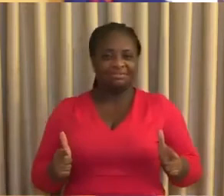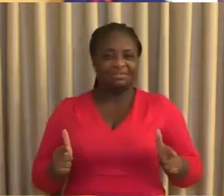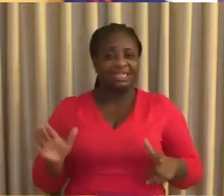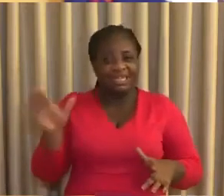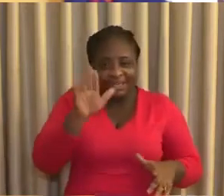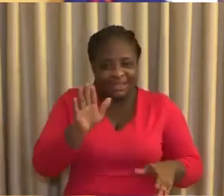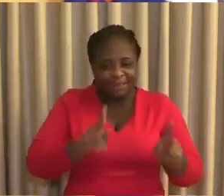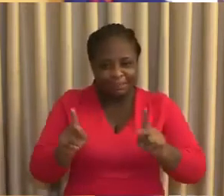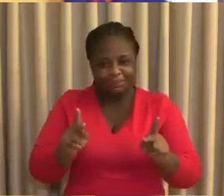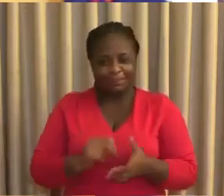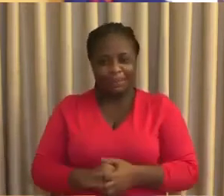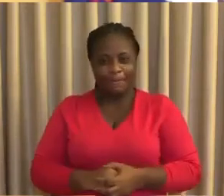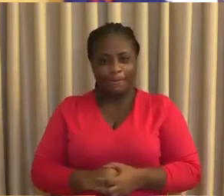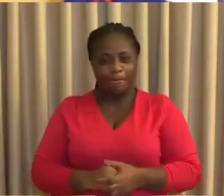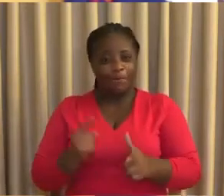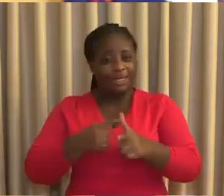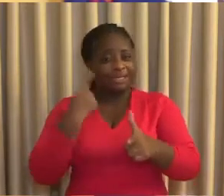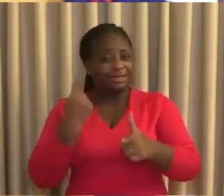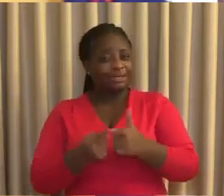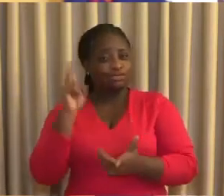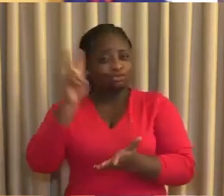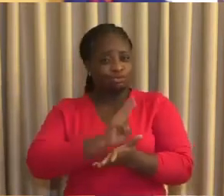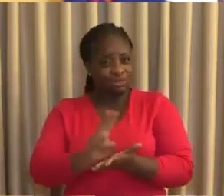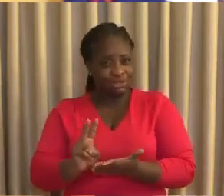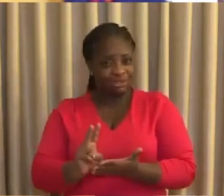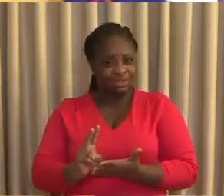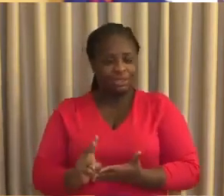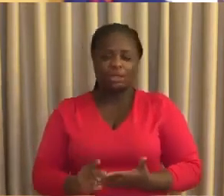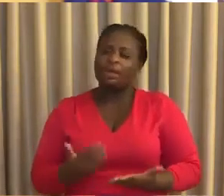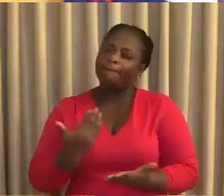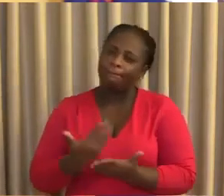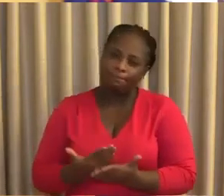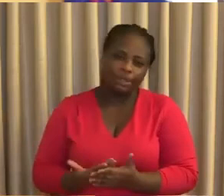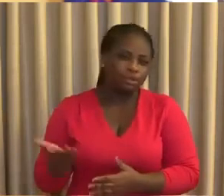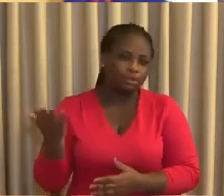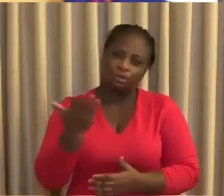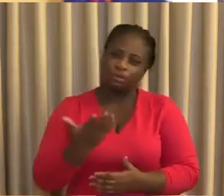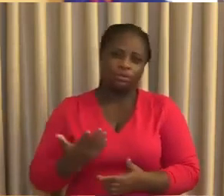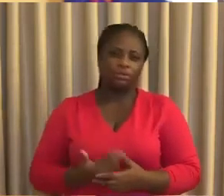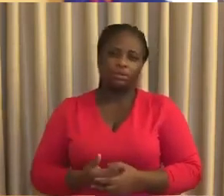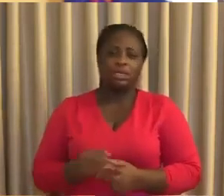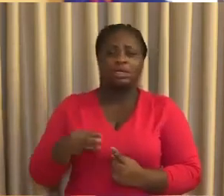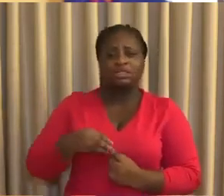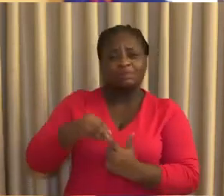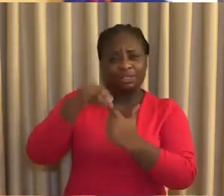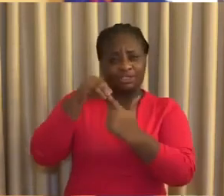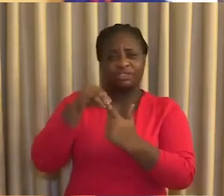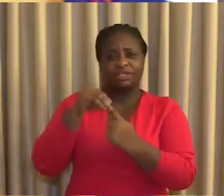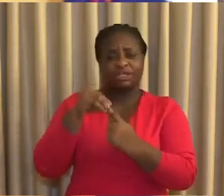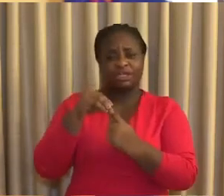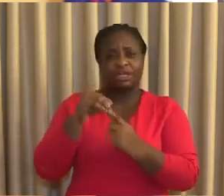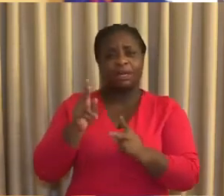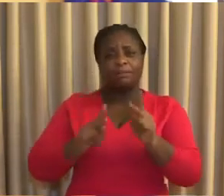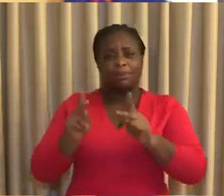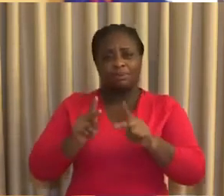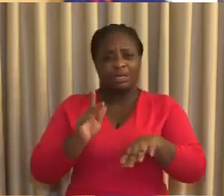next 2 weeks, I urge all of you, especially residents in the affected areas of Greater Accra